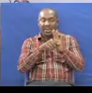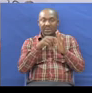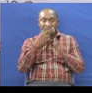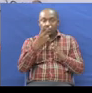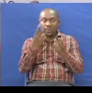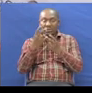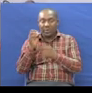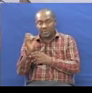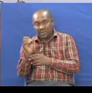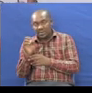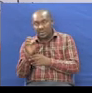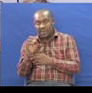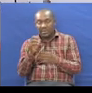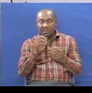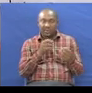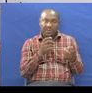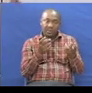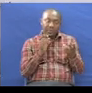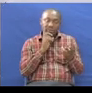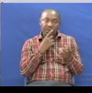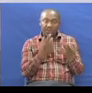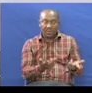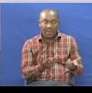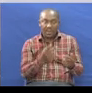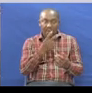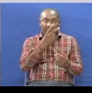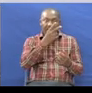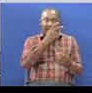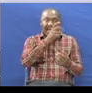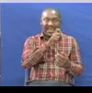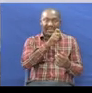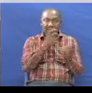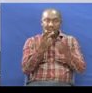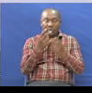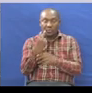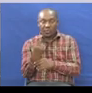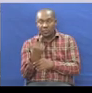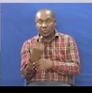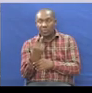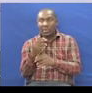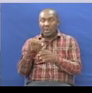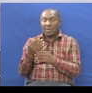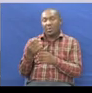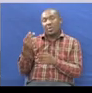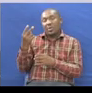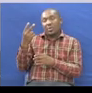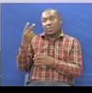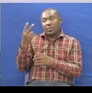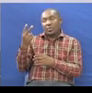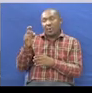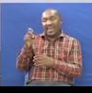2x plus 5 should be equal to 0. 2x should be equal to negative 5 upon dividing by 2